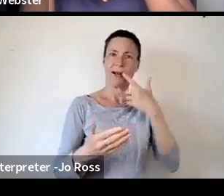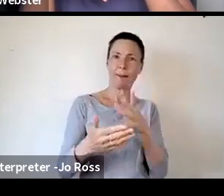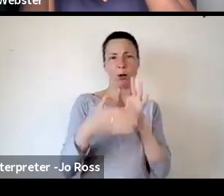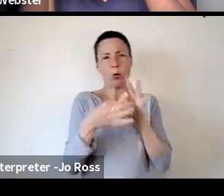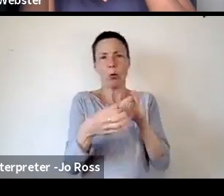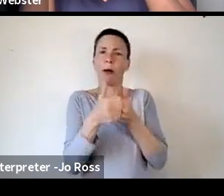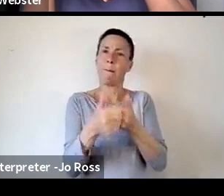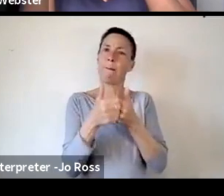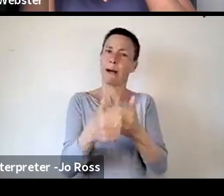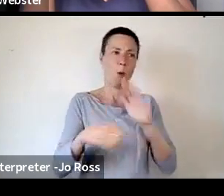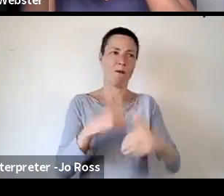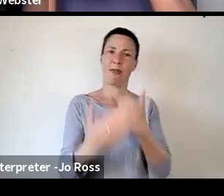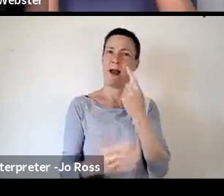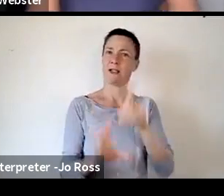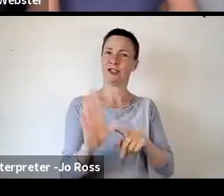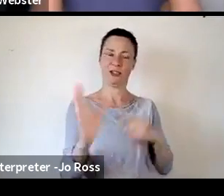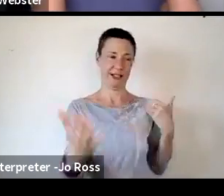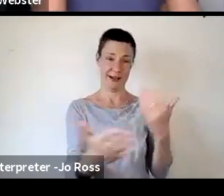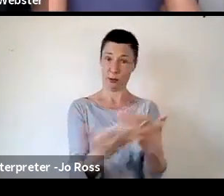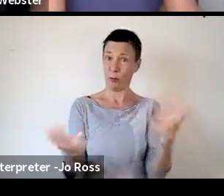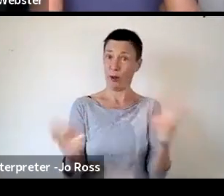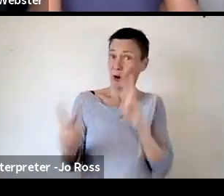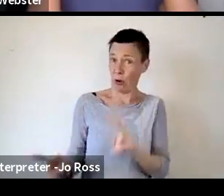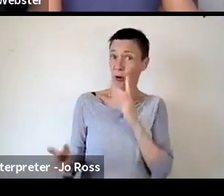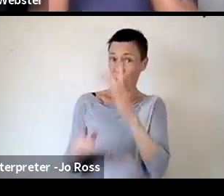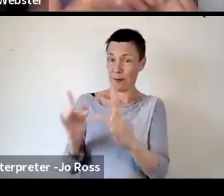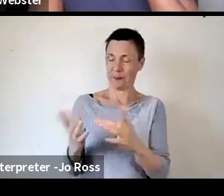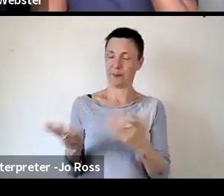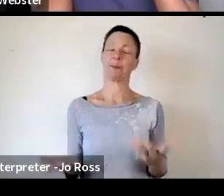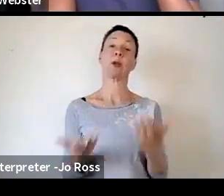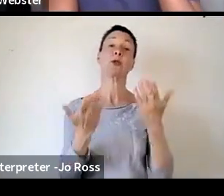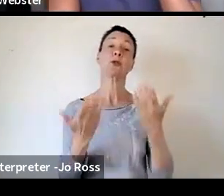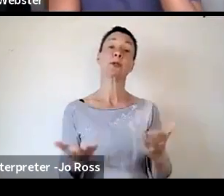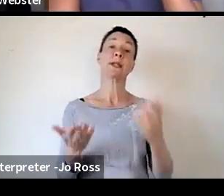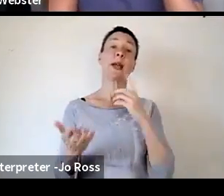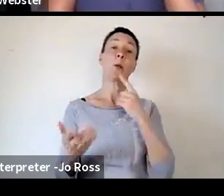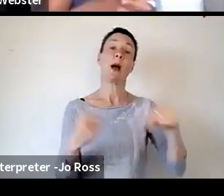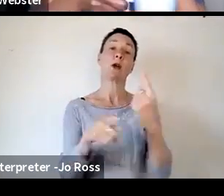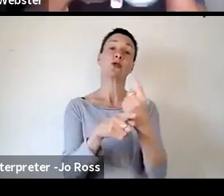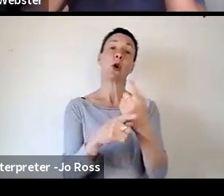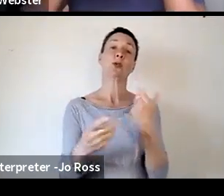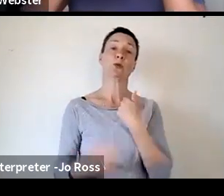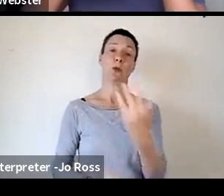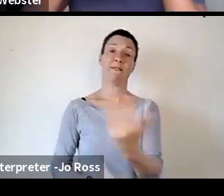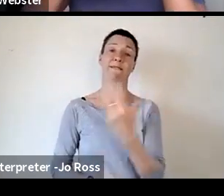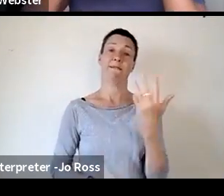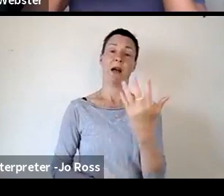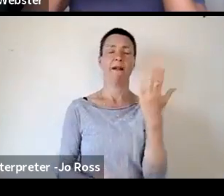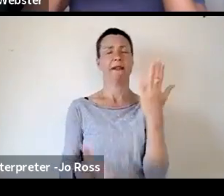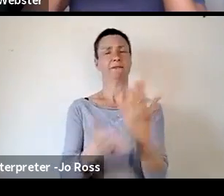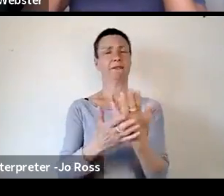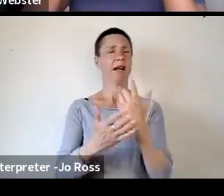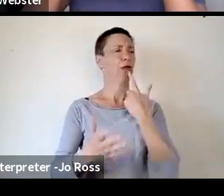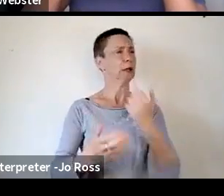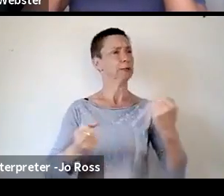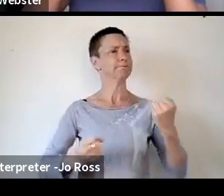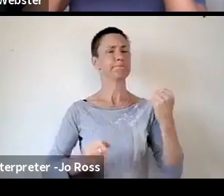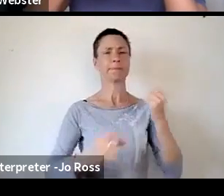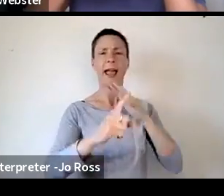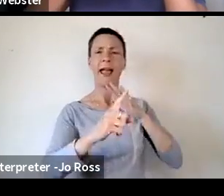So do go and have a look. But today we are talking to 5 very